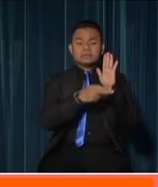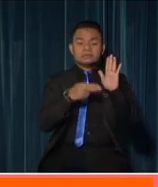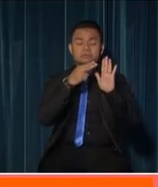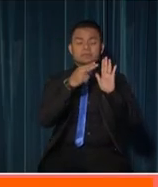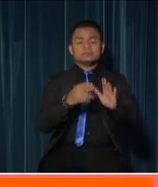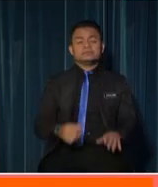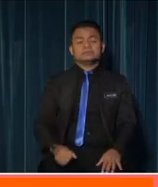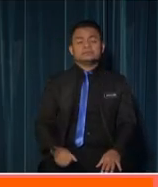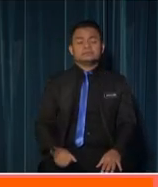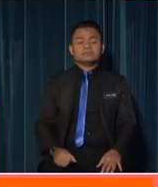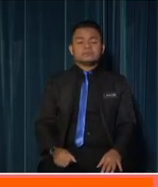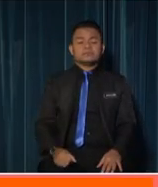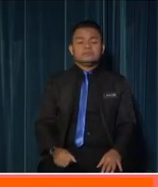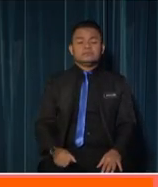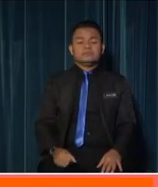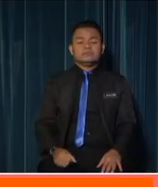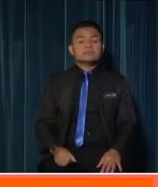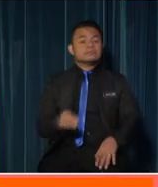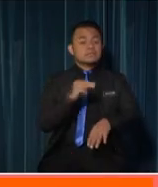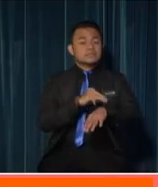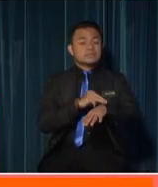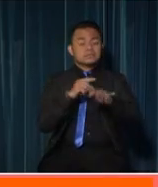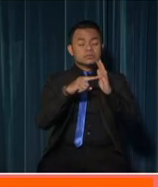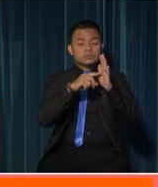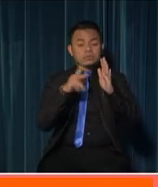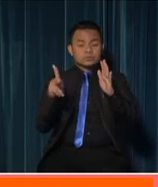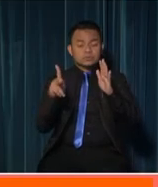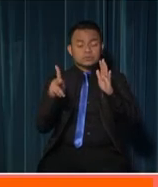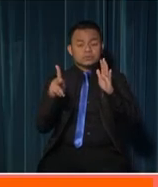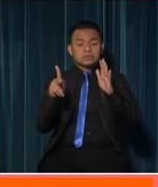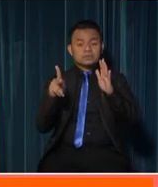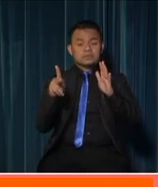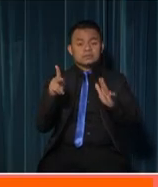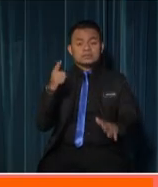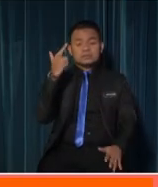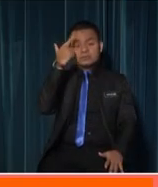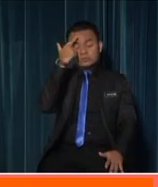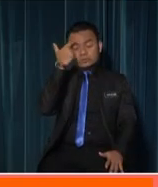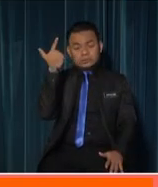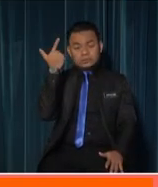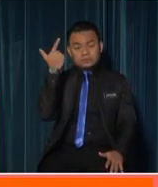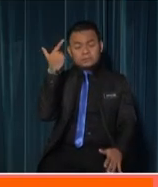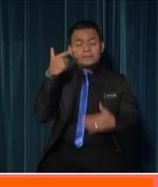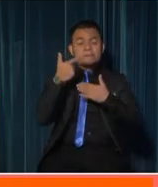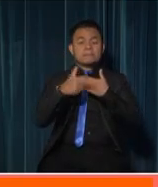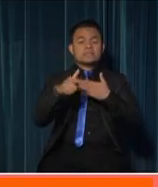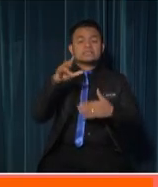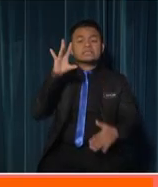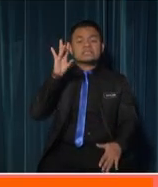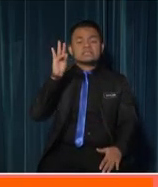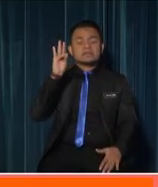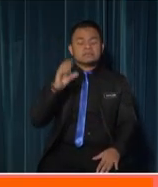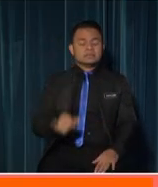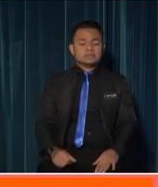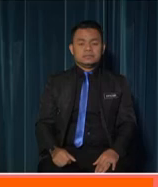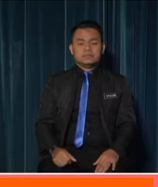The time shown on the clock face is a quarter past 7.